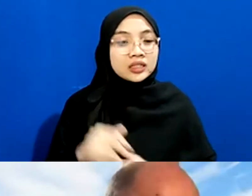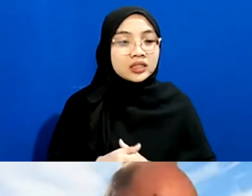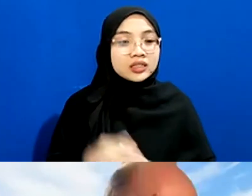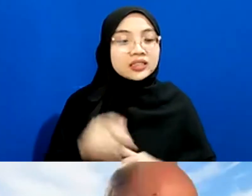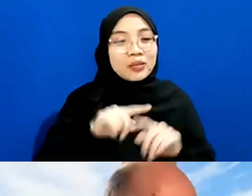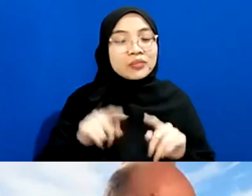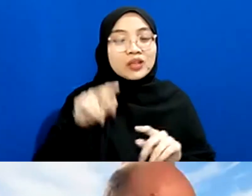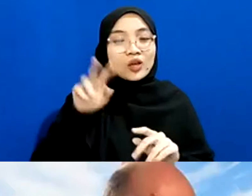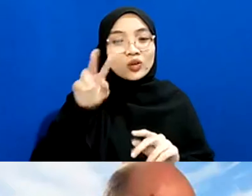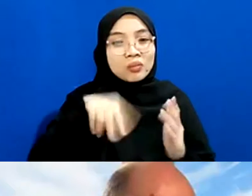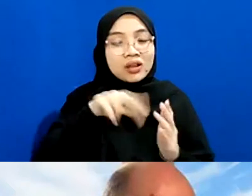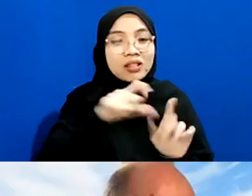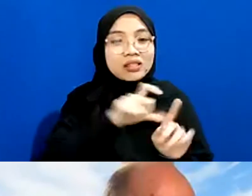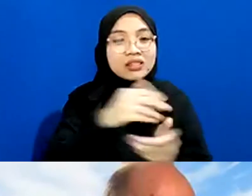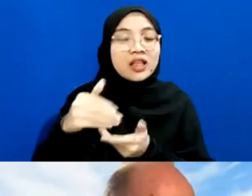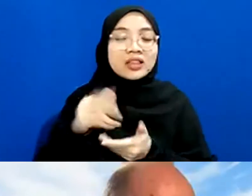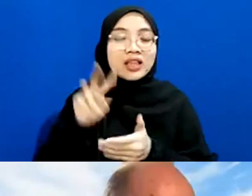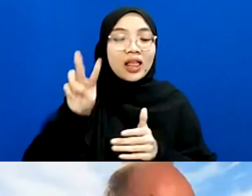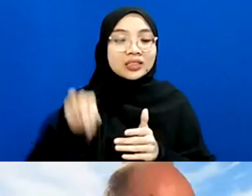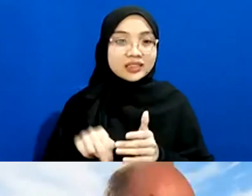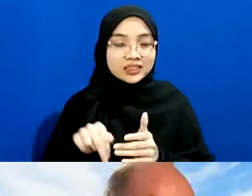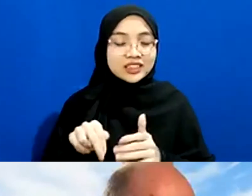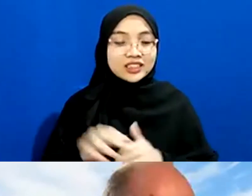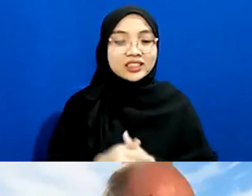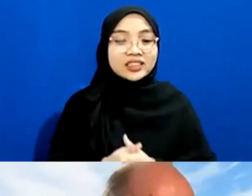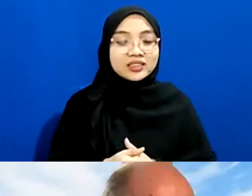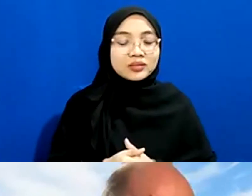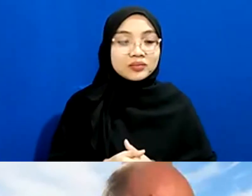check the data. Please